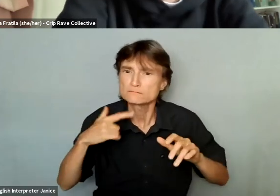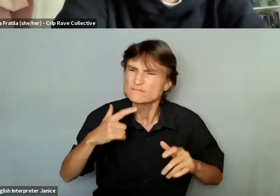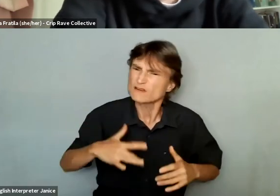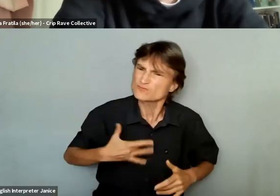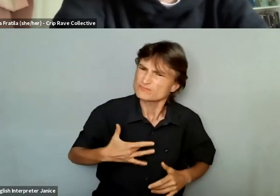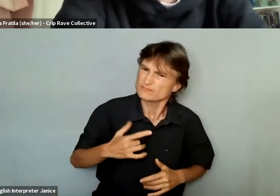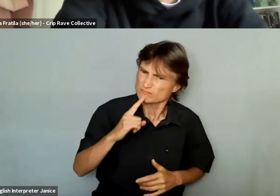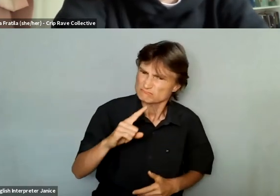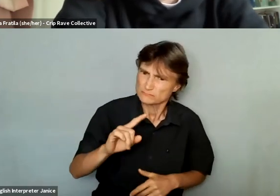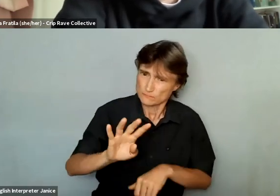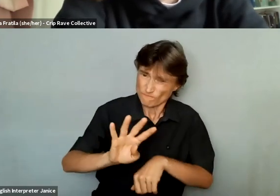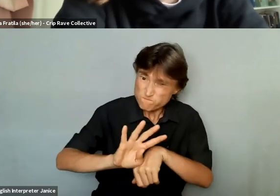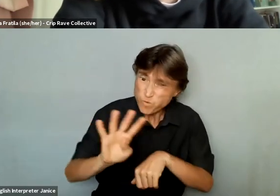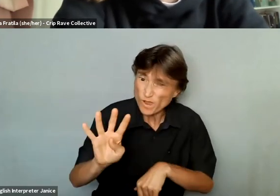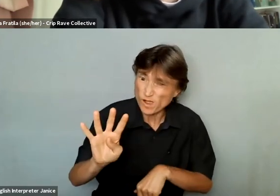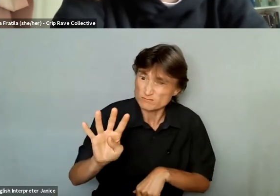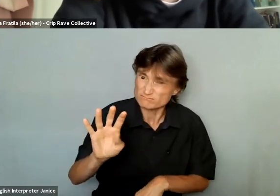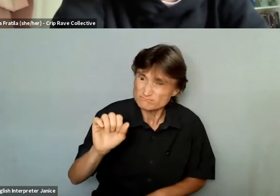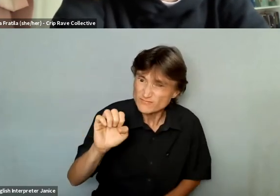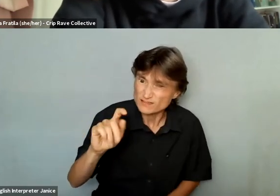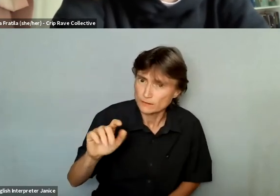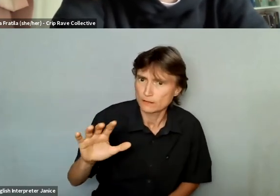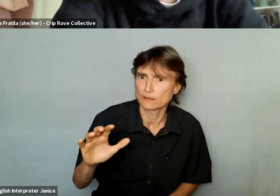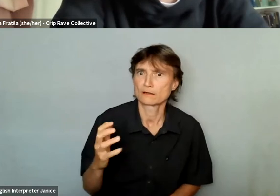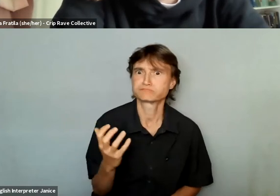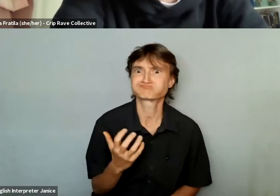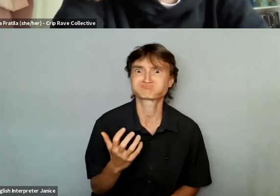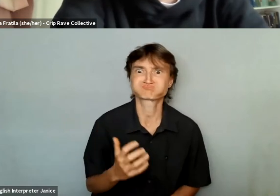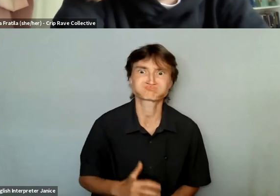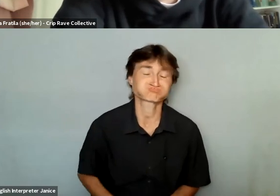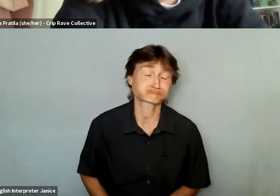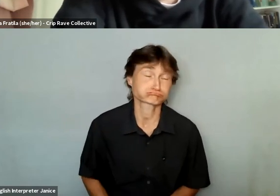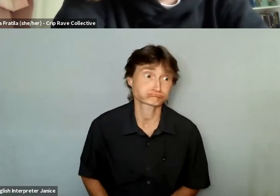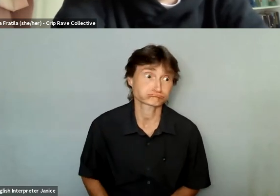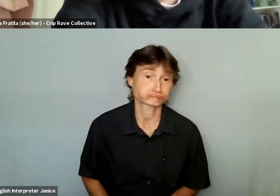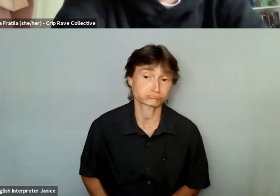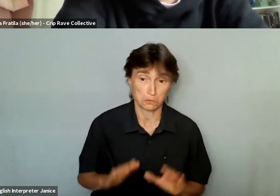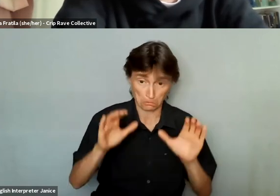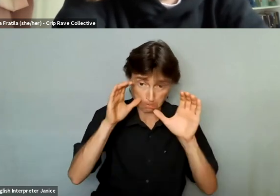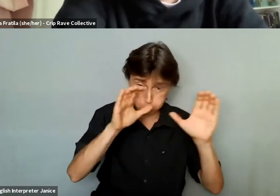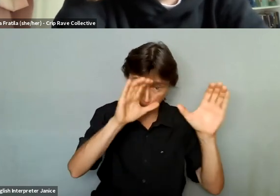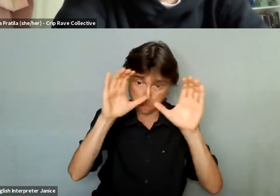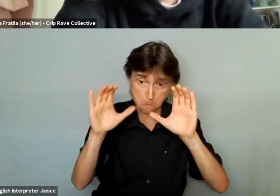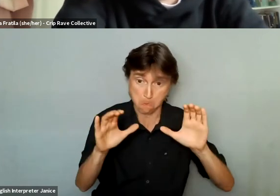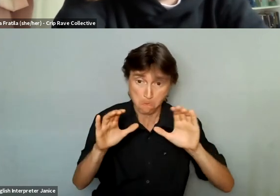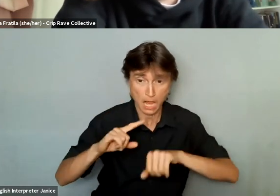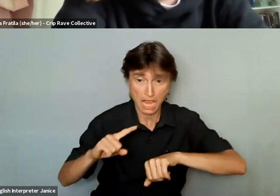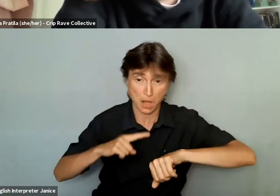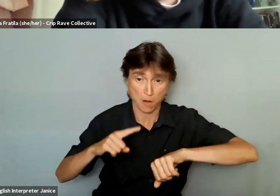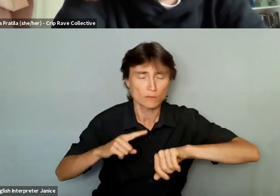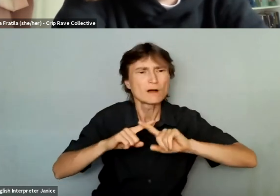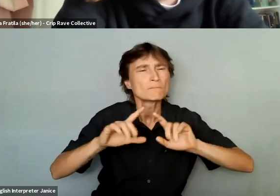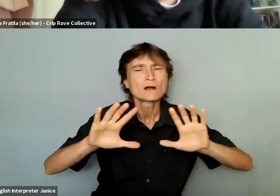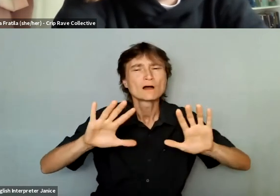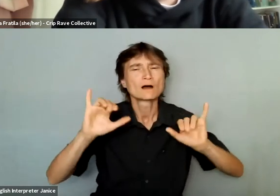lot. Like 4 a.m. set, great. That's going to be a dangerous few hours between now and then. But yeah. Like tying